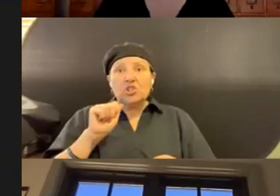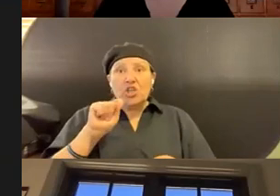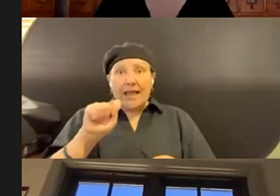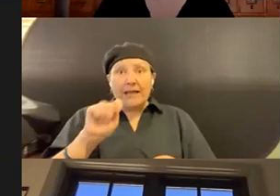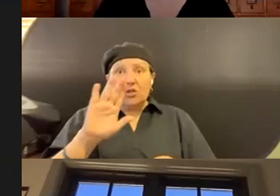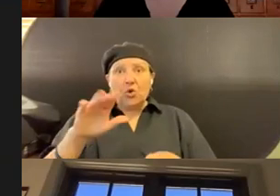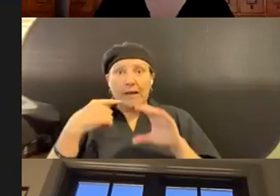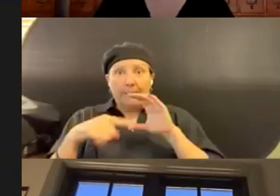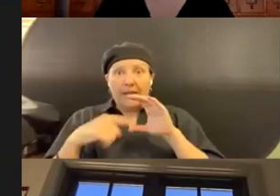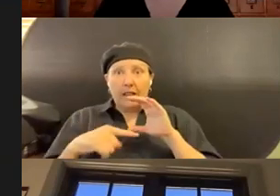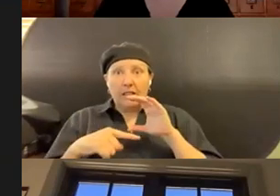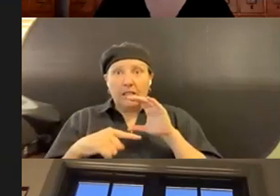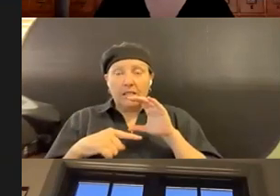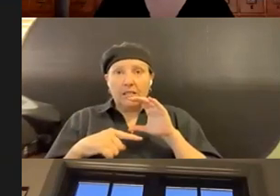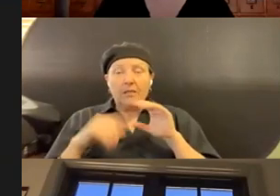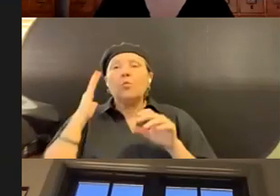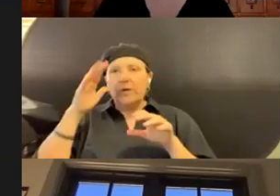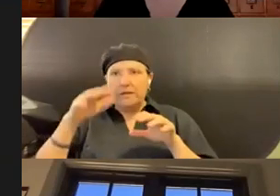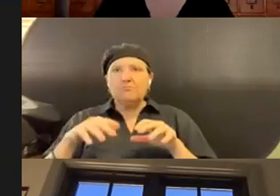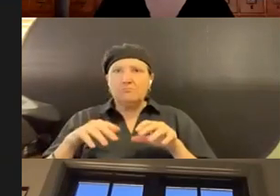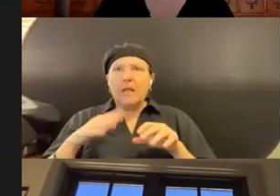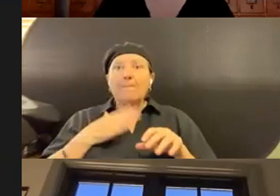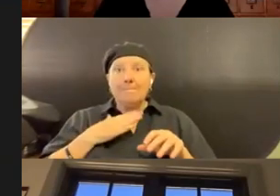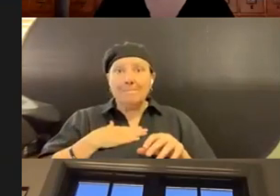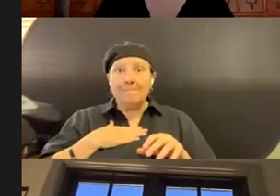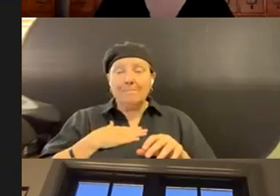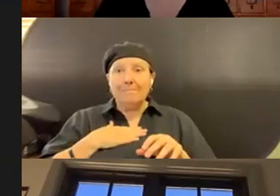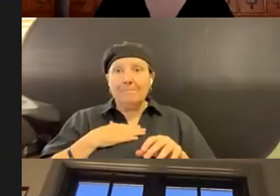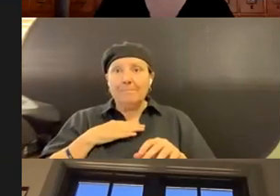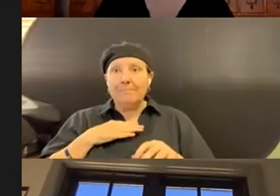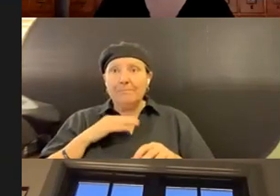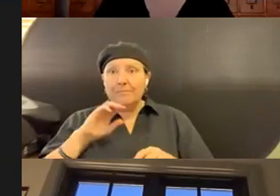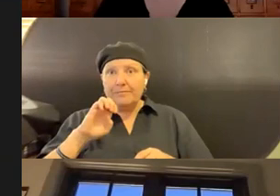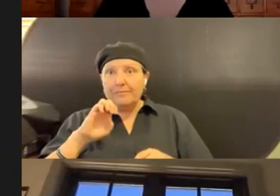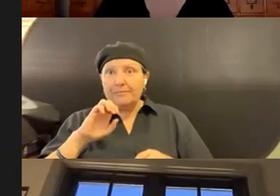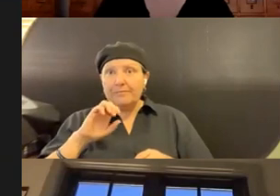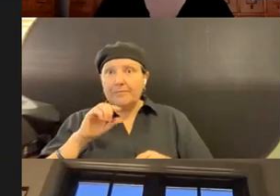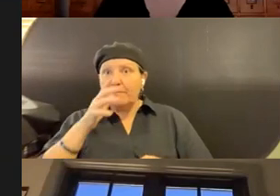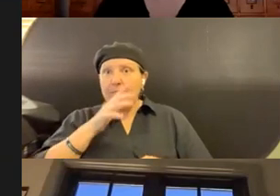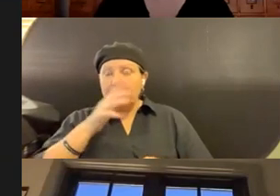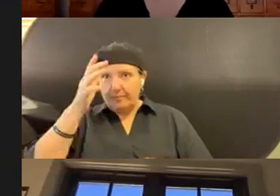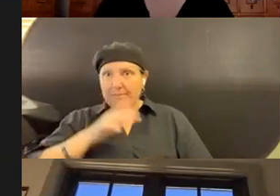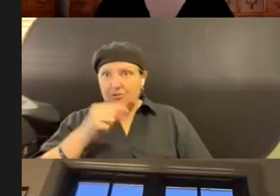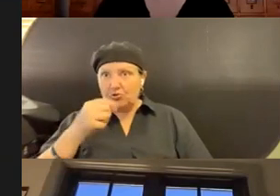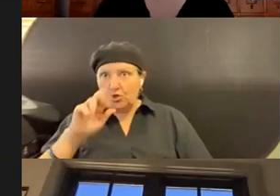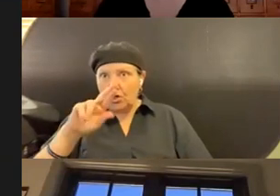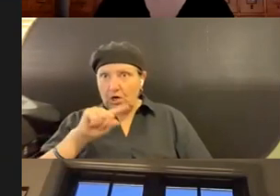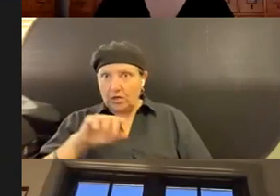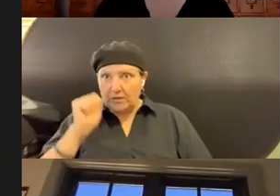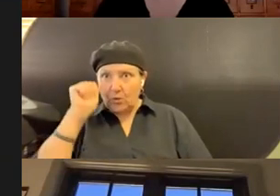Oh, sure. And while that's happening, the next question is, will there be any artwork or hands-on projects?